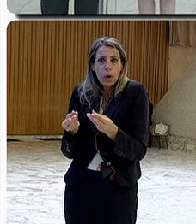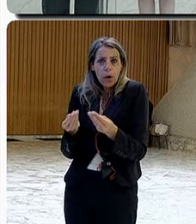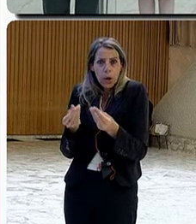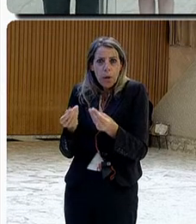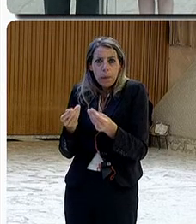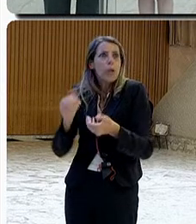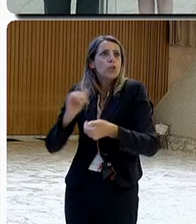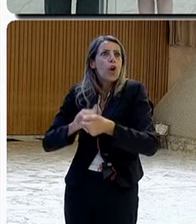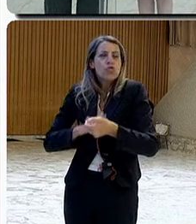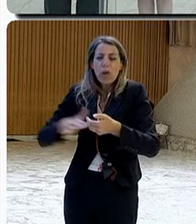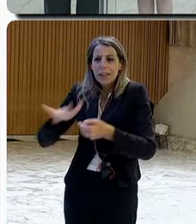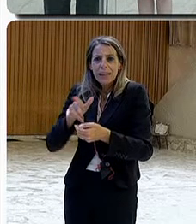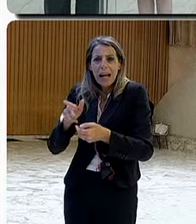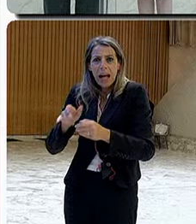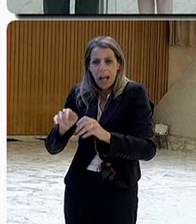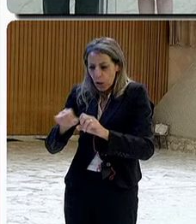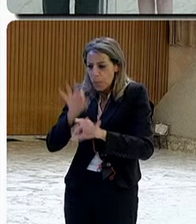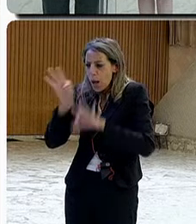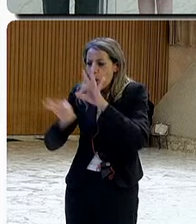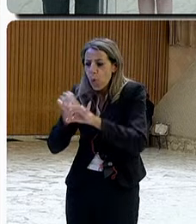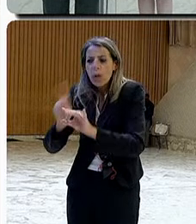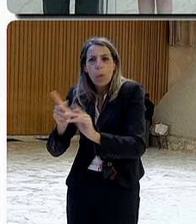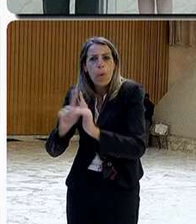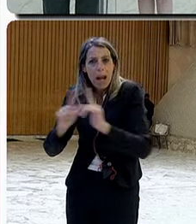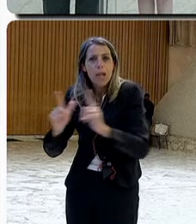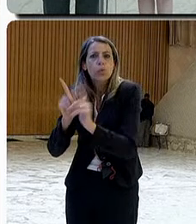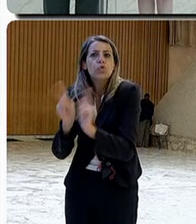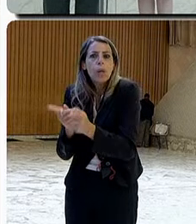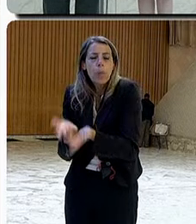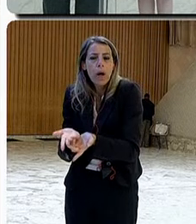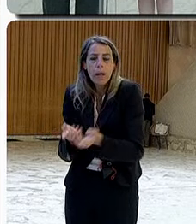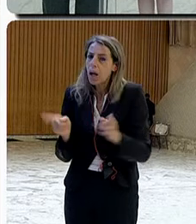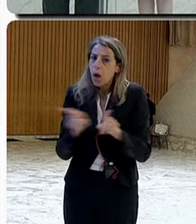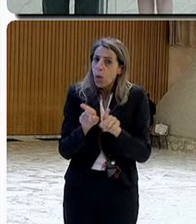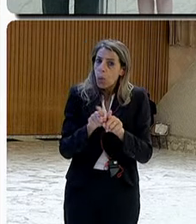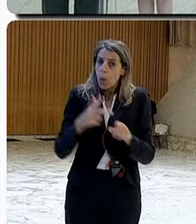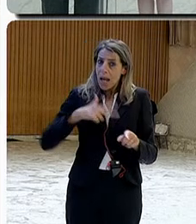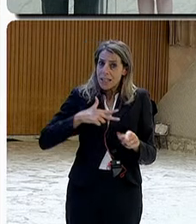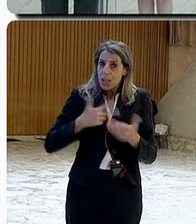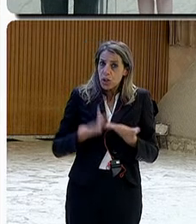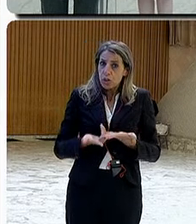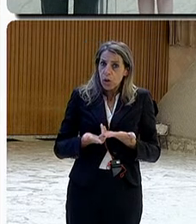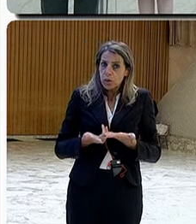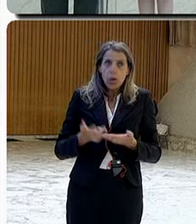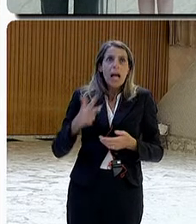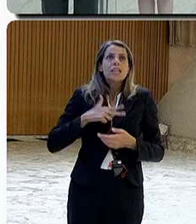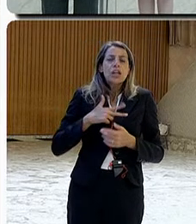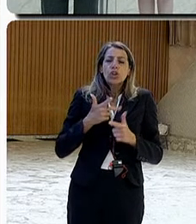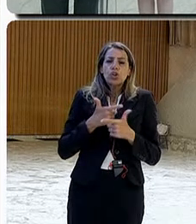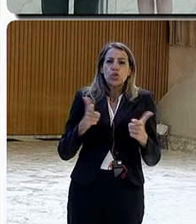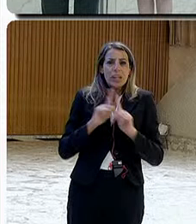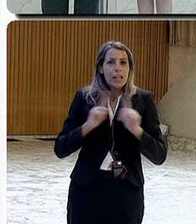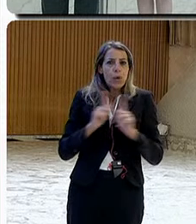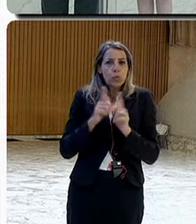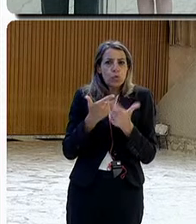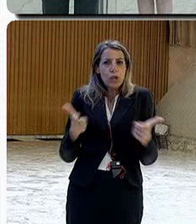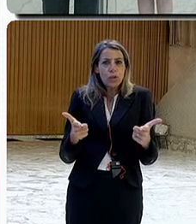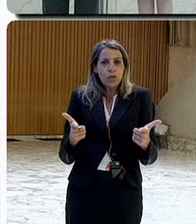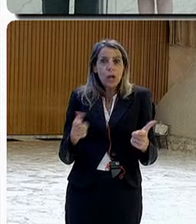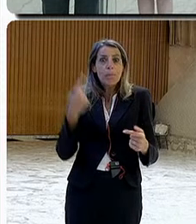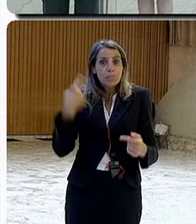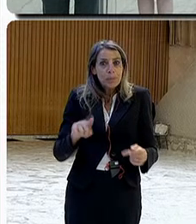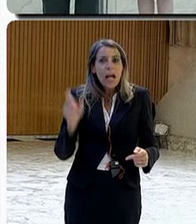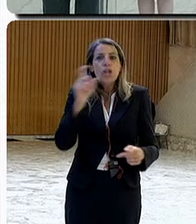true of the priesthood. There is no such thing as a priesthood without a liturgy that's integral to it. That's why we celebrate both